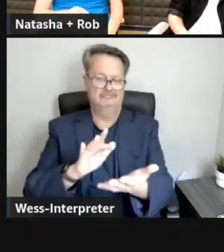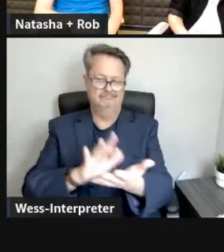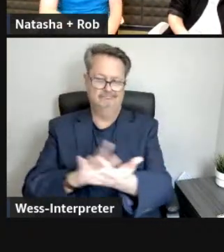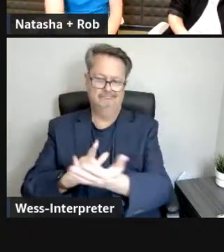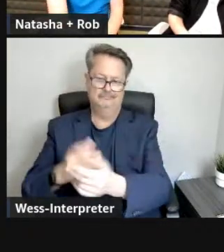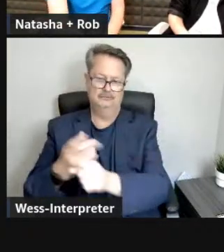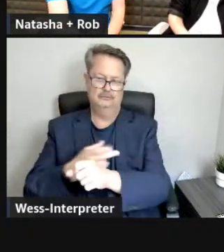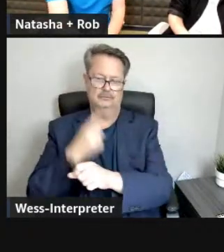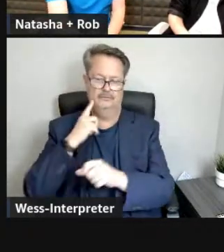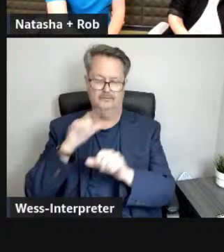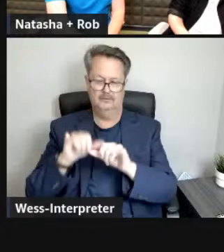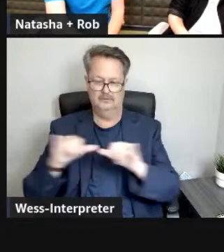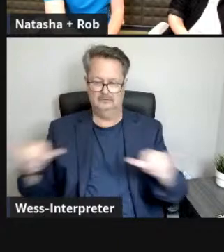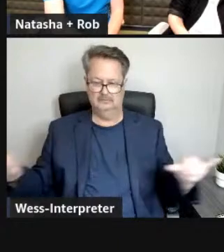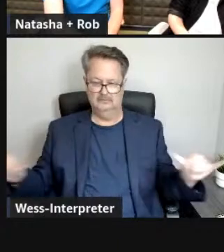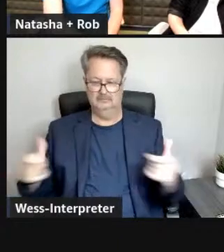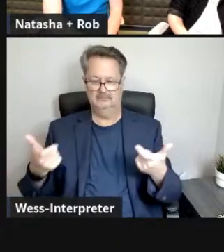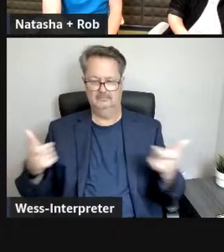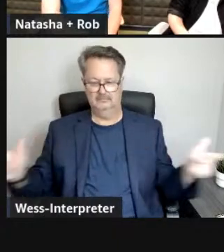cluster.